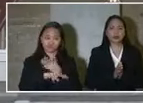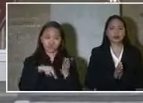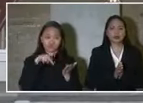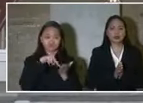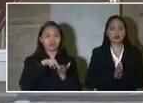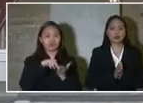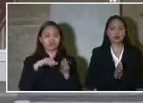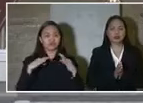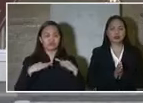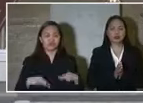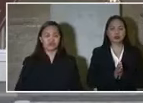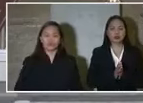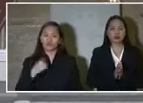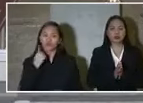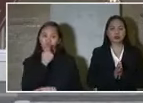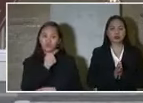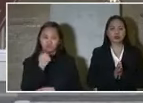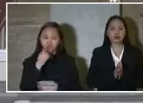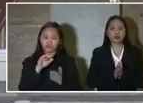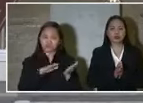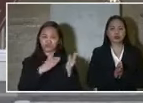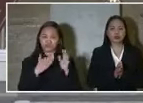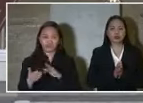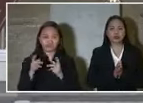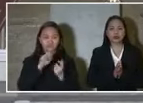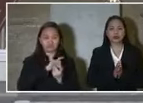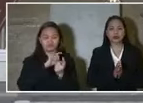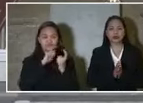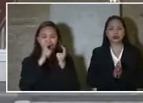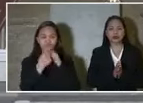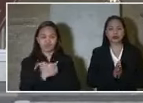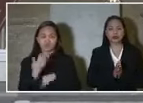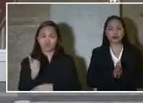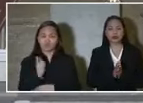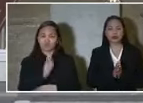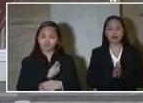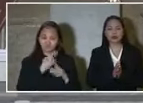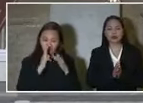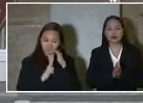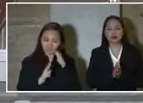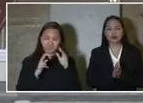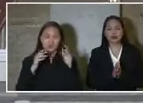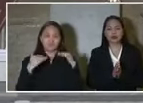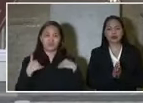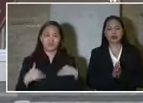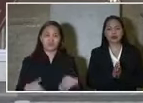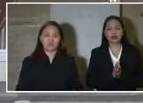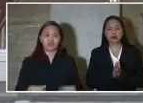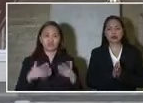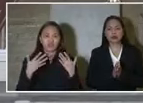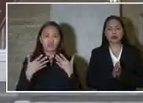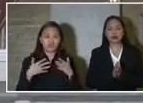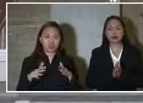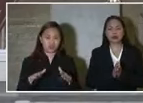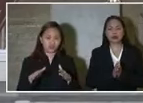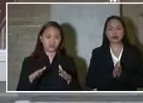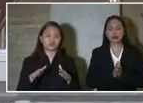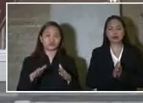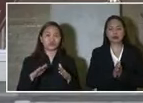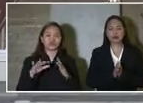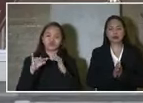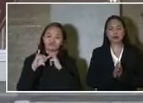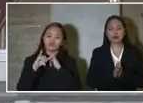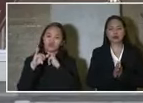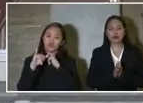the flesh those who have died and transform our lowly body after the pattern of his